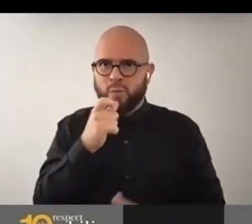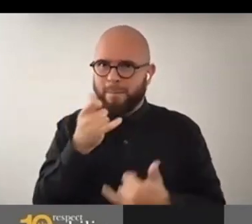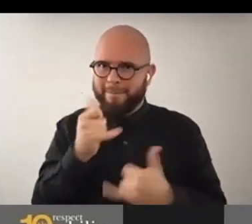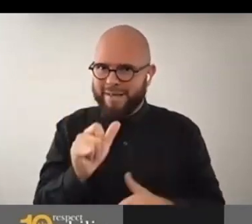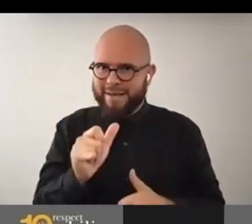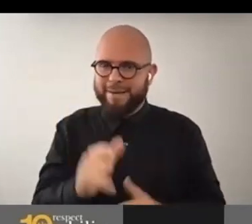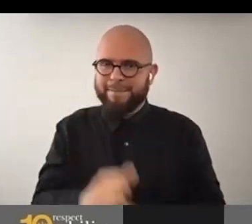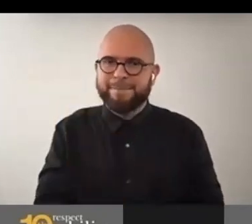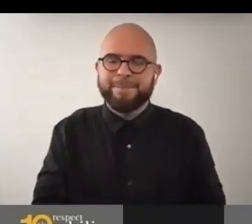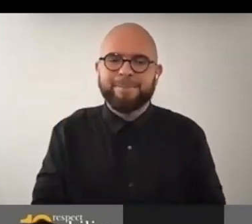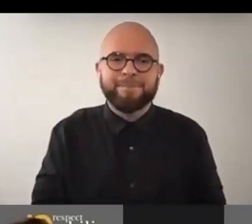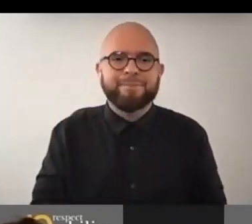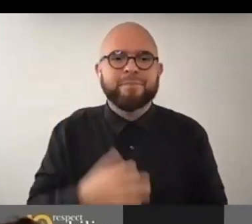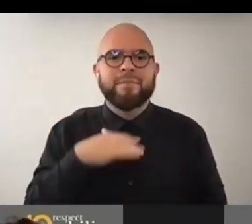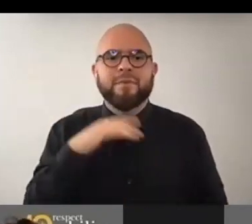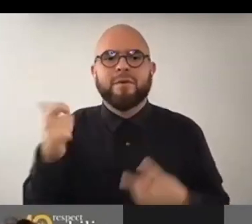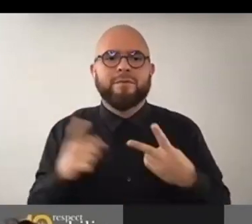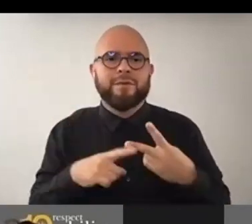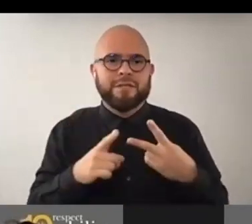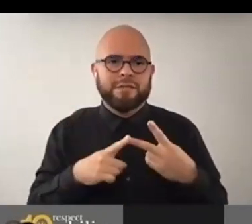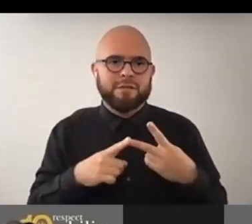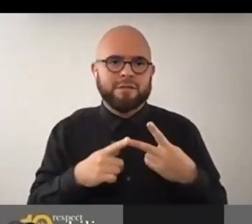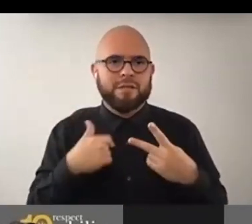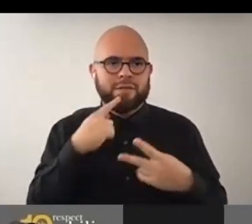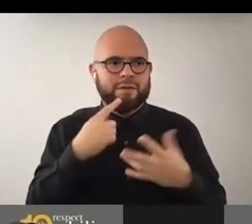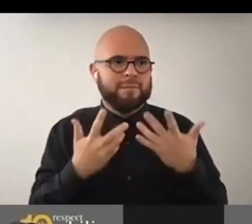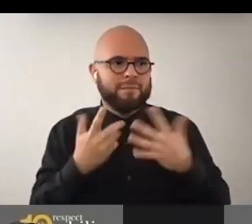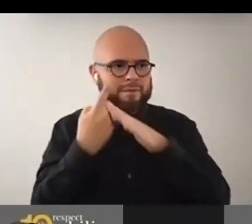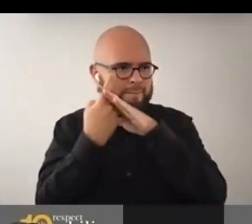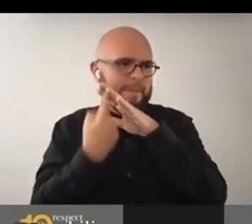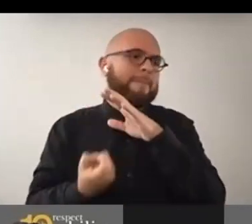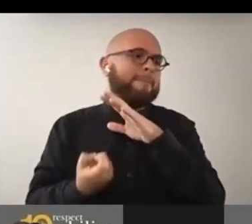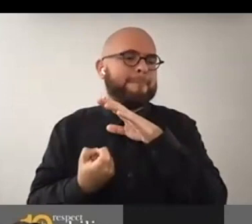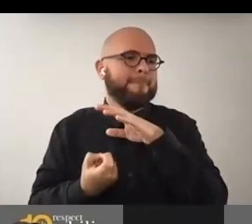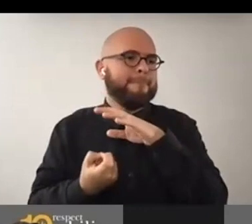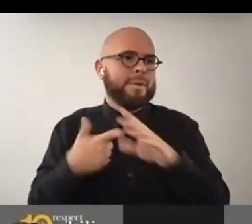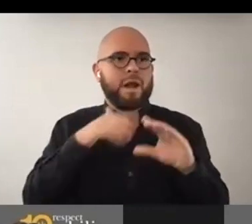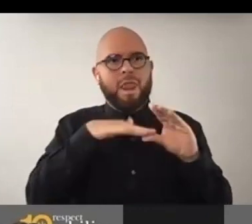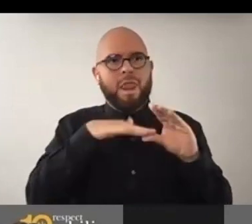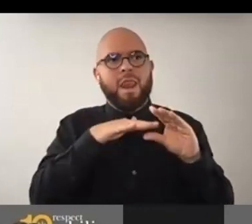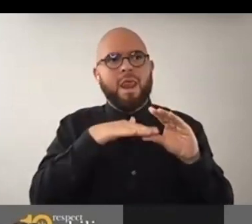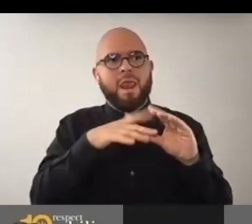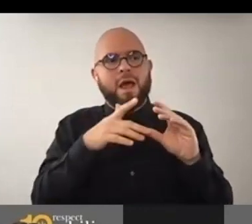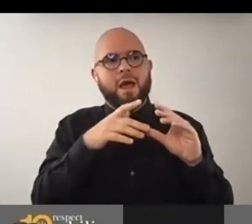My other advice, I think I may have lost that thought while talking about persistence.